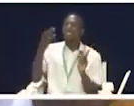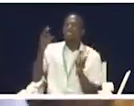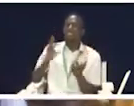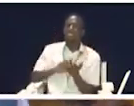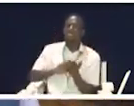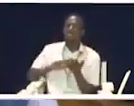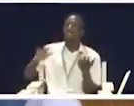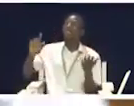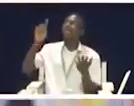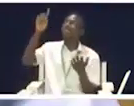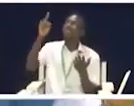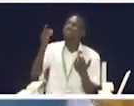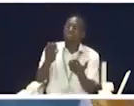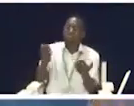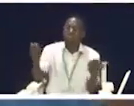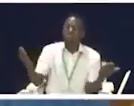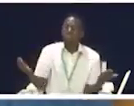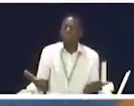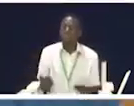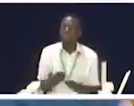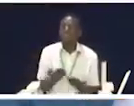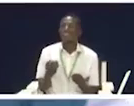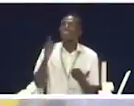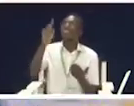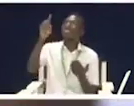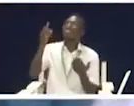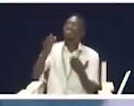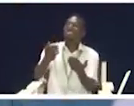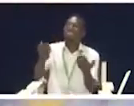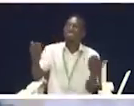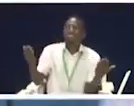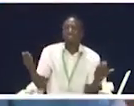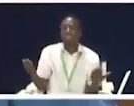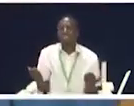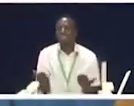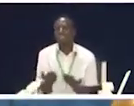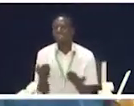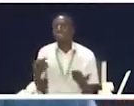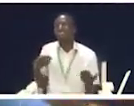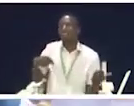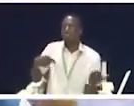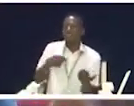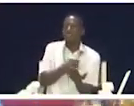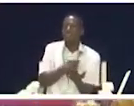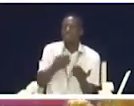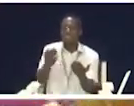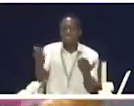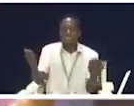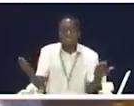Samana Kasa, Baisa Babukoa, Kapashine, Bayashine.